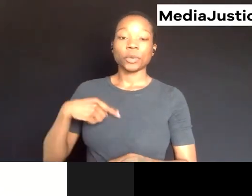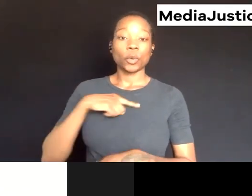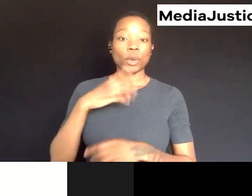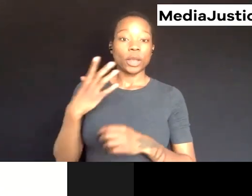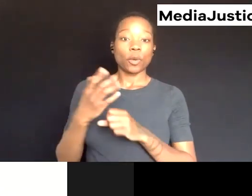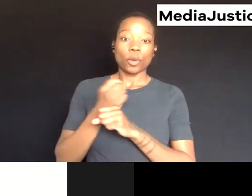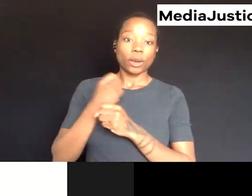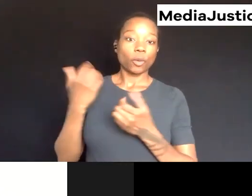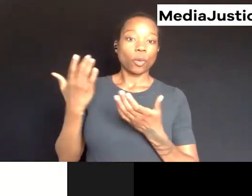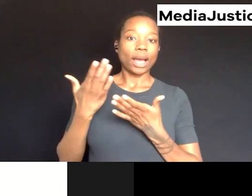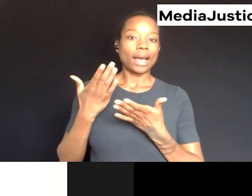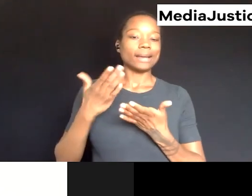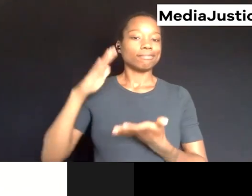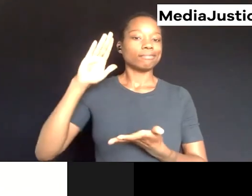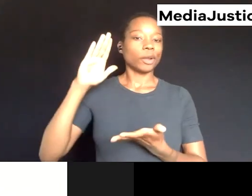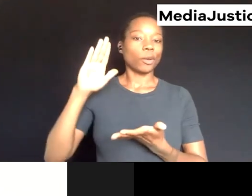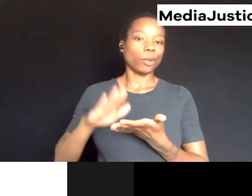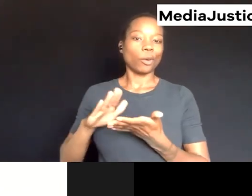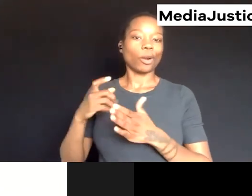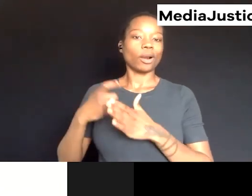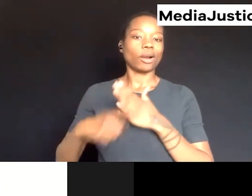phone calls at a national level.